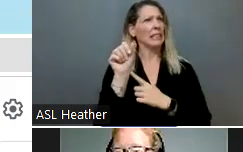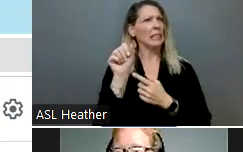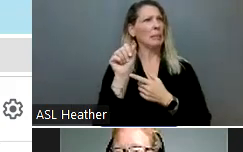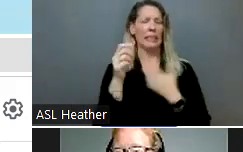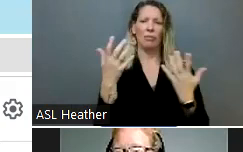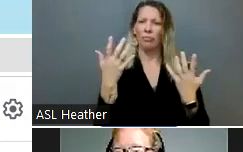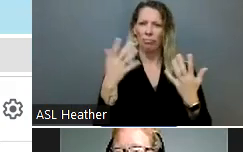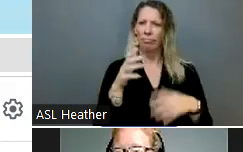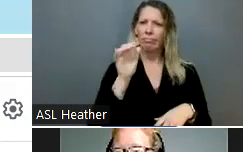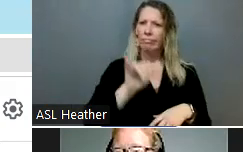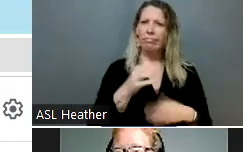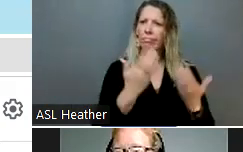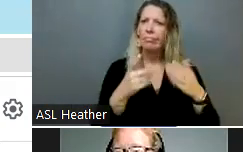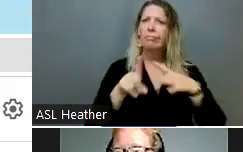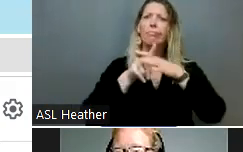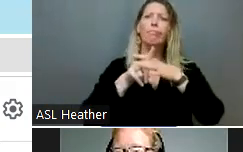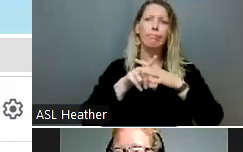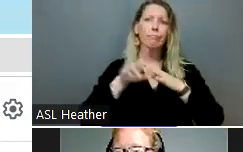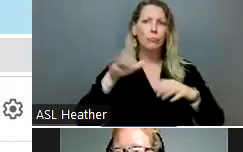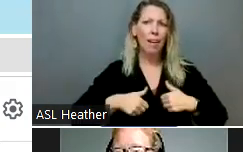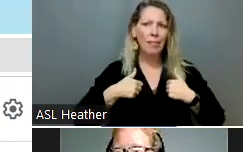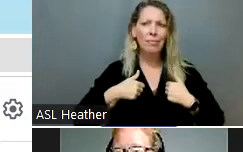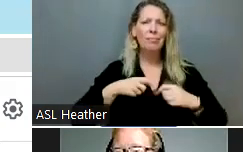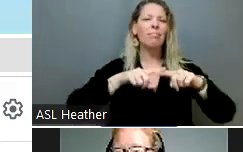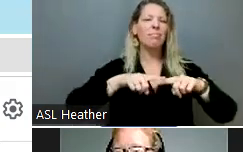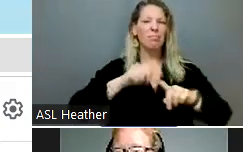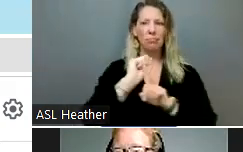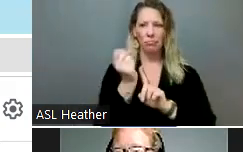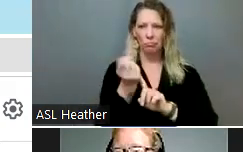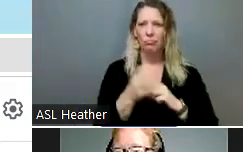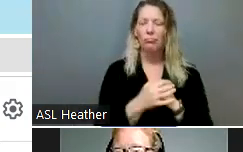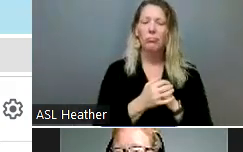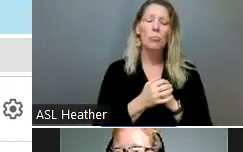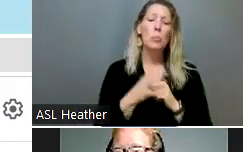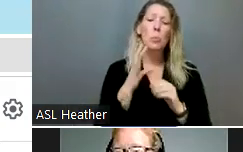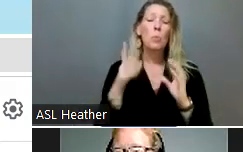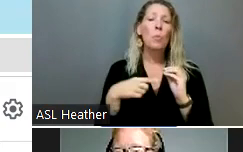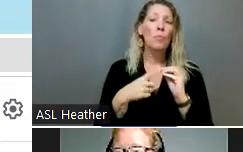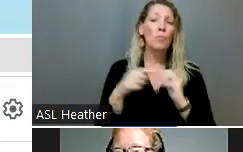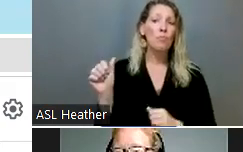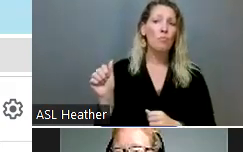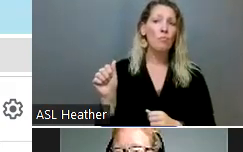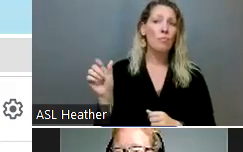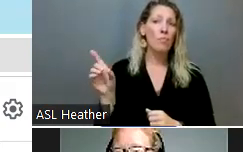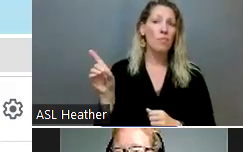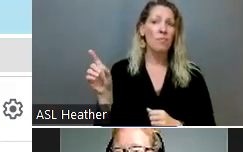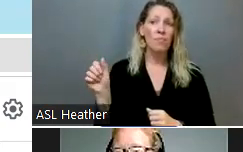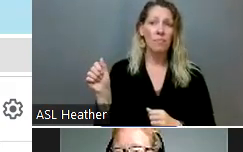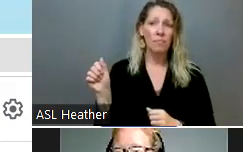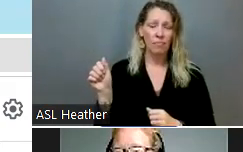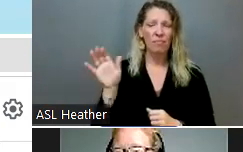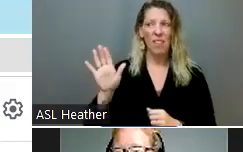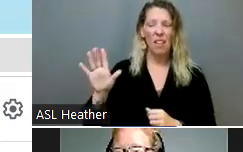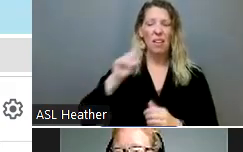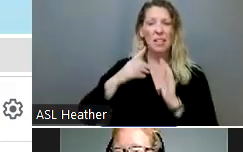may crop up in life depending on the circumstance? We talk about the American with Disability Act definition.